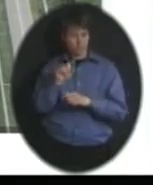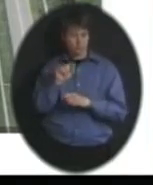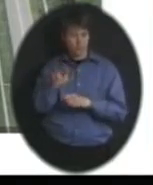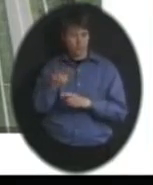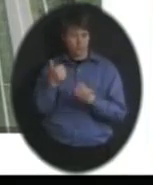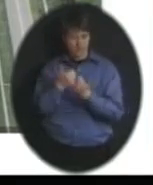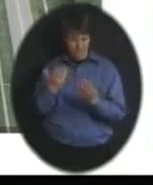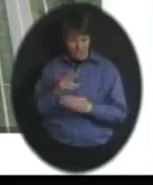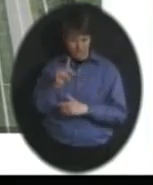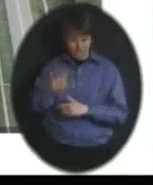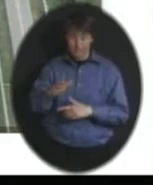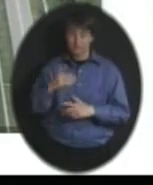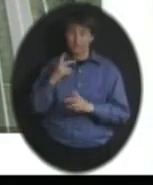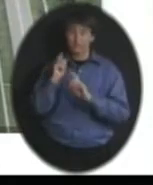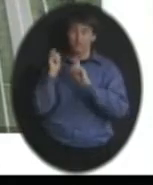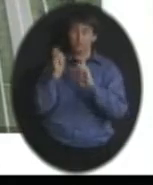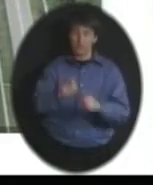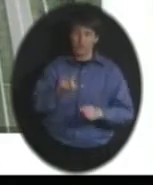the Olathe Miracle League